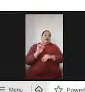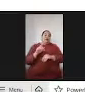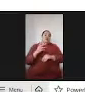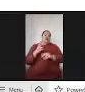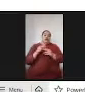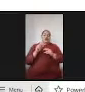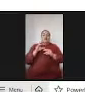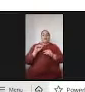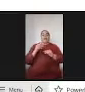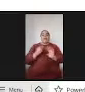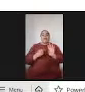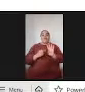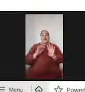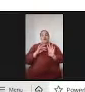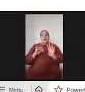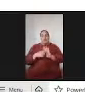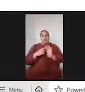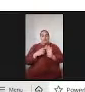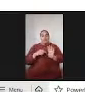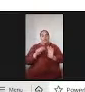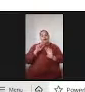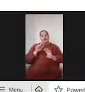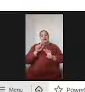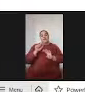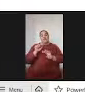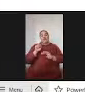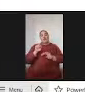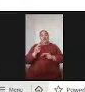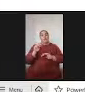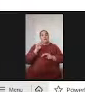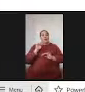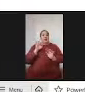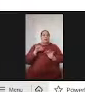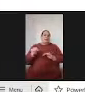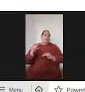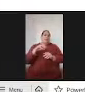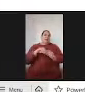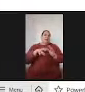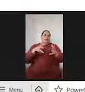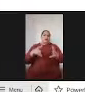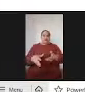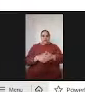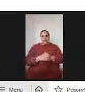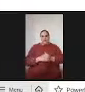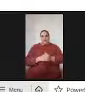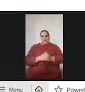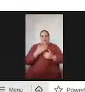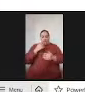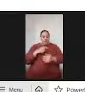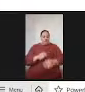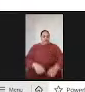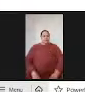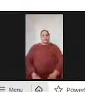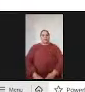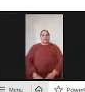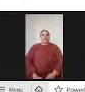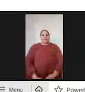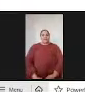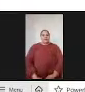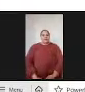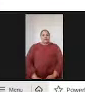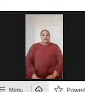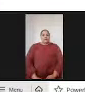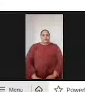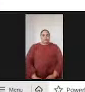people serving 7.2 million citizens in this province. Thank you, Chair. Thank